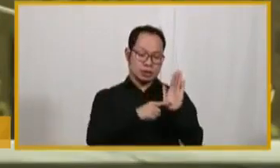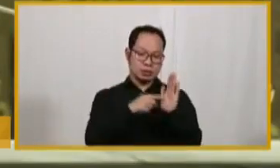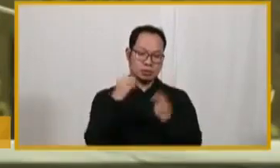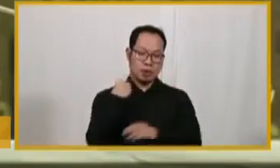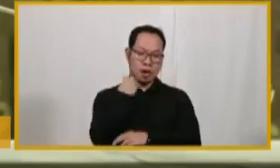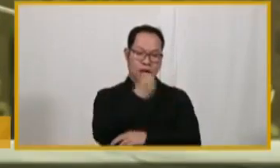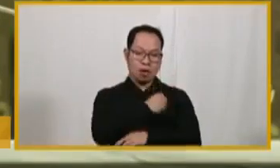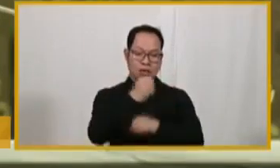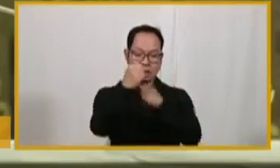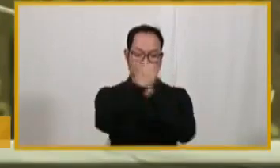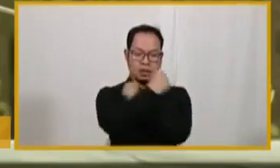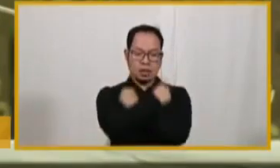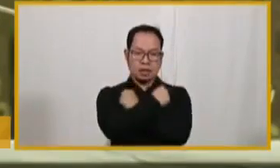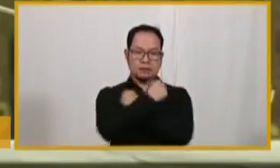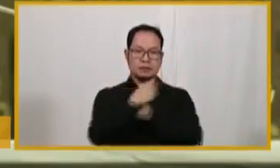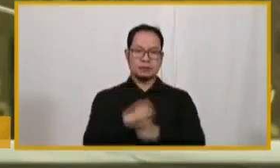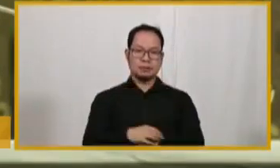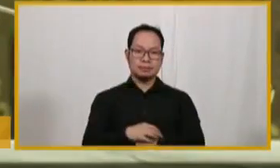our love.